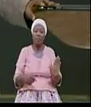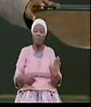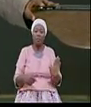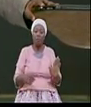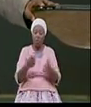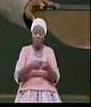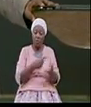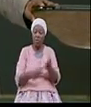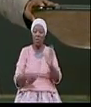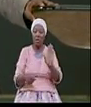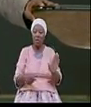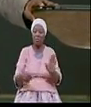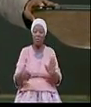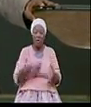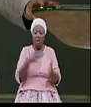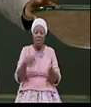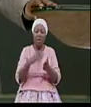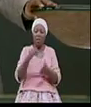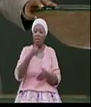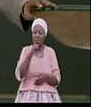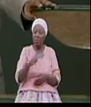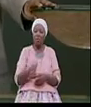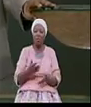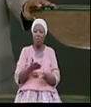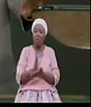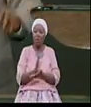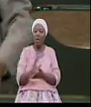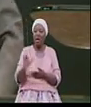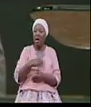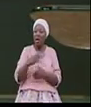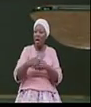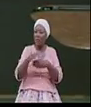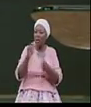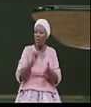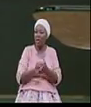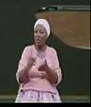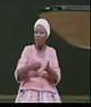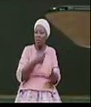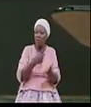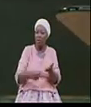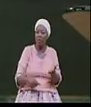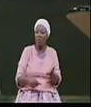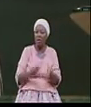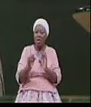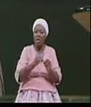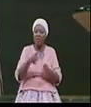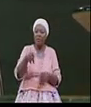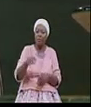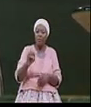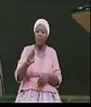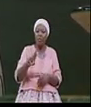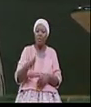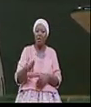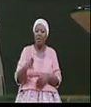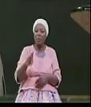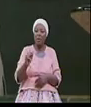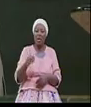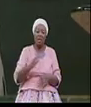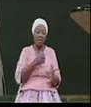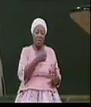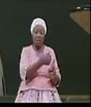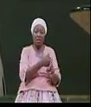rebuked him. This is not right. Now, after that rebuke, if Peter, by his